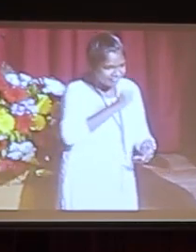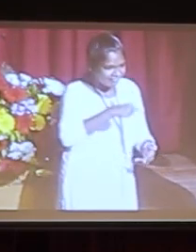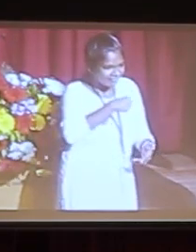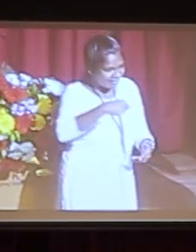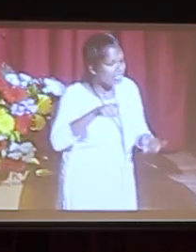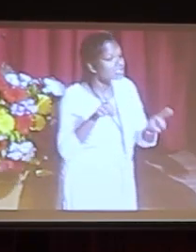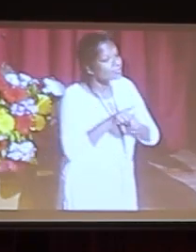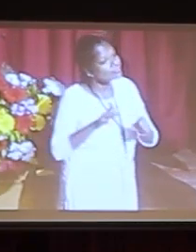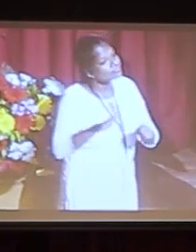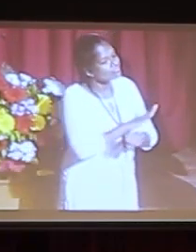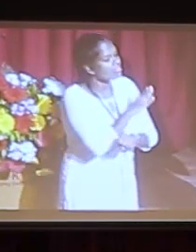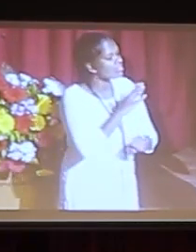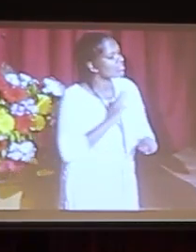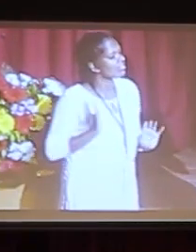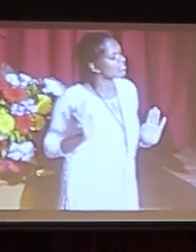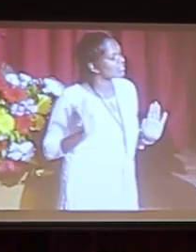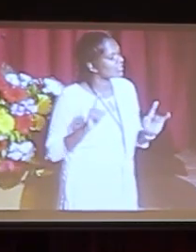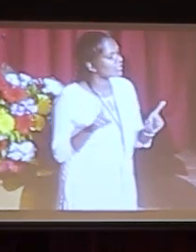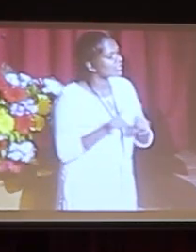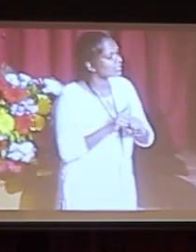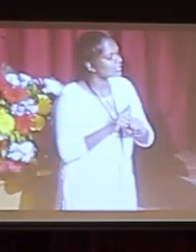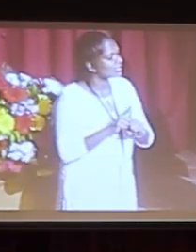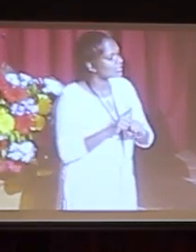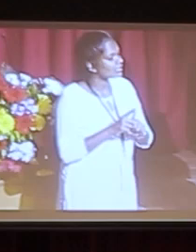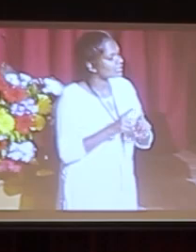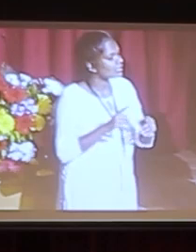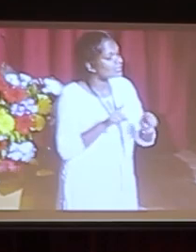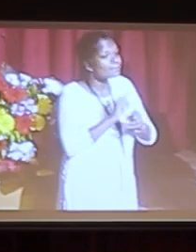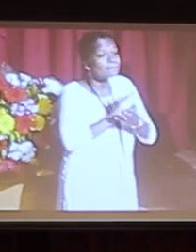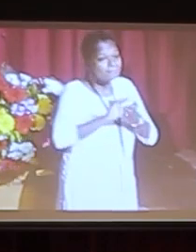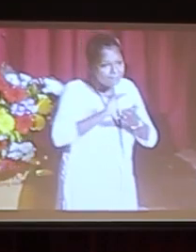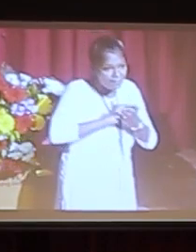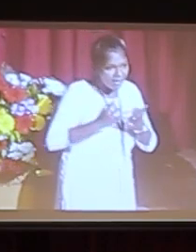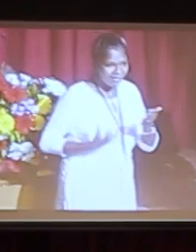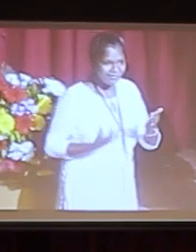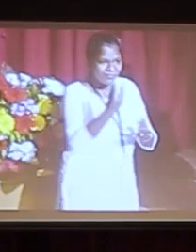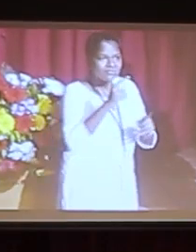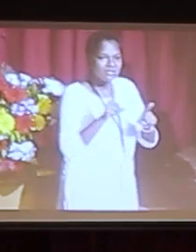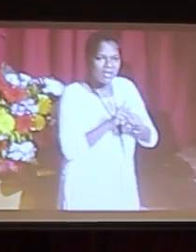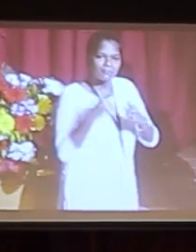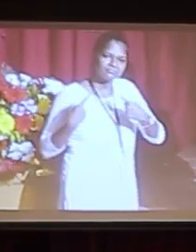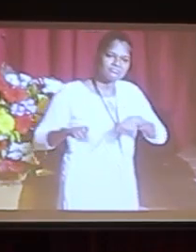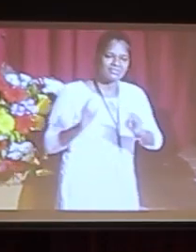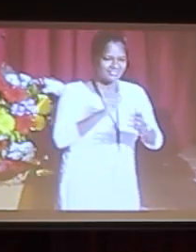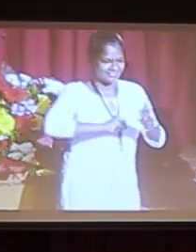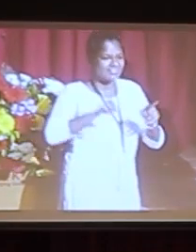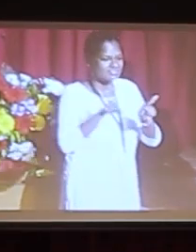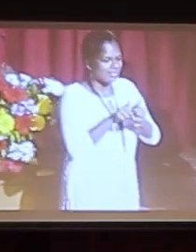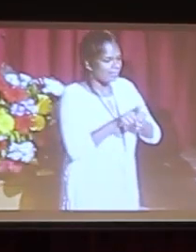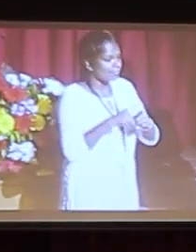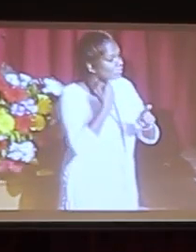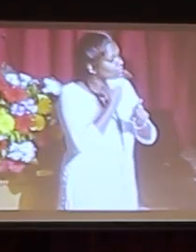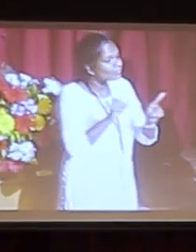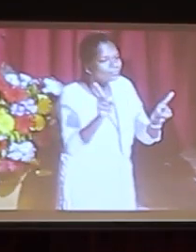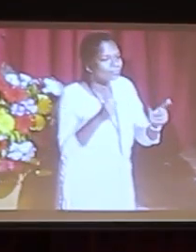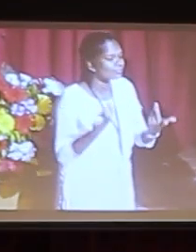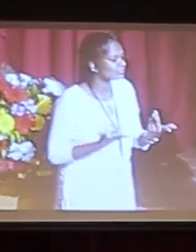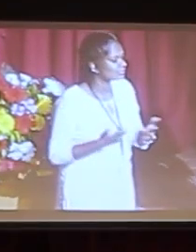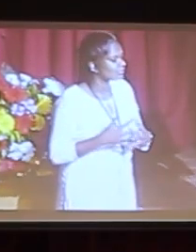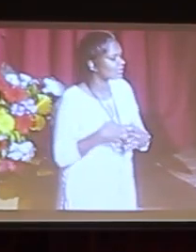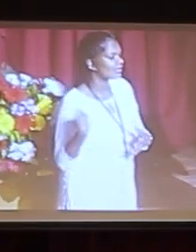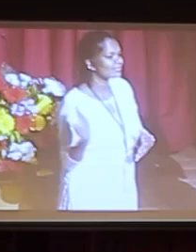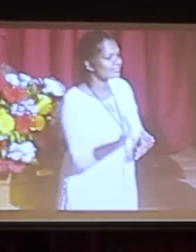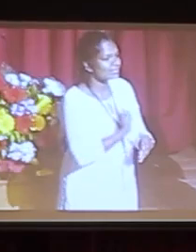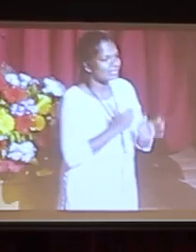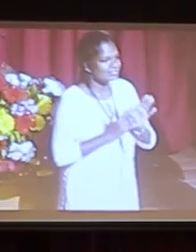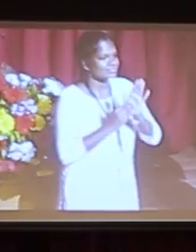full, completely usable bank account, right? And through this, we'll